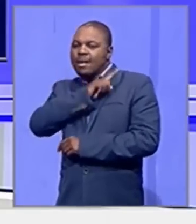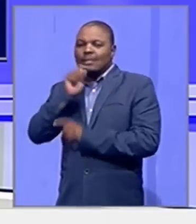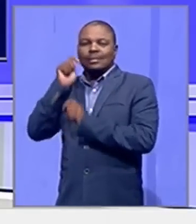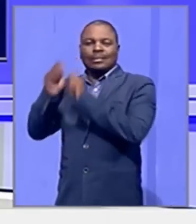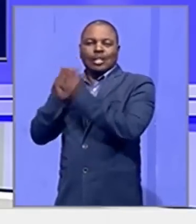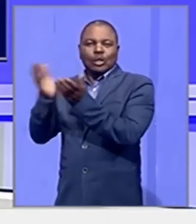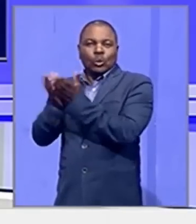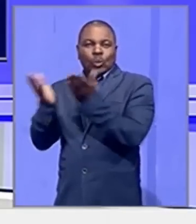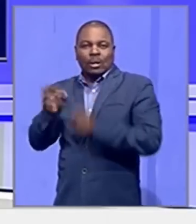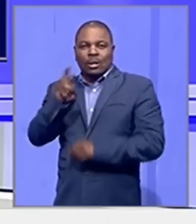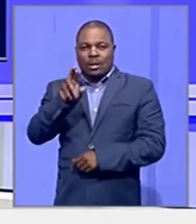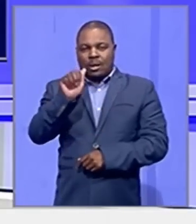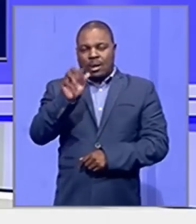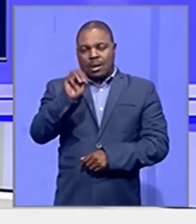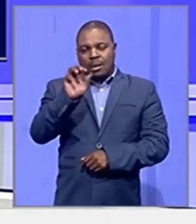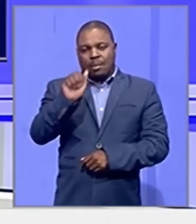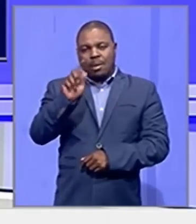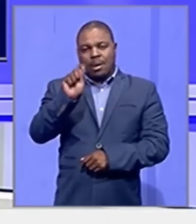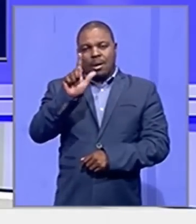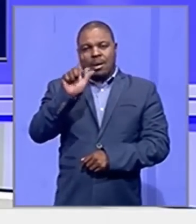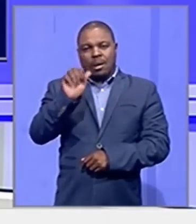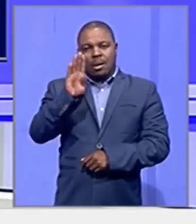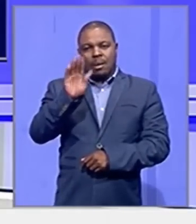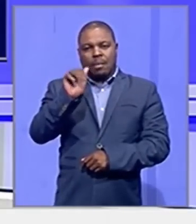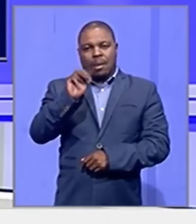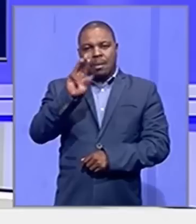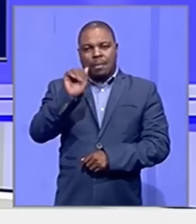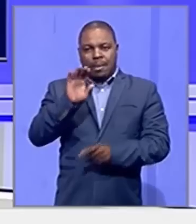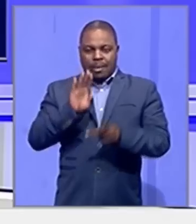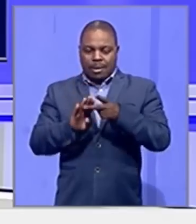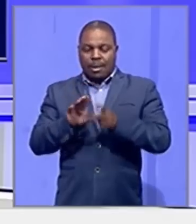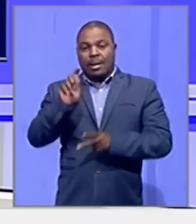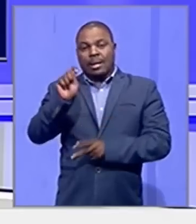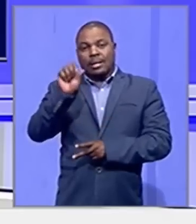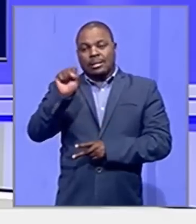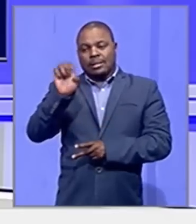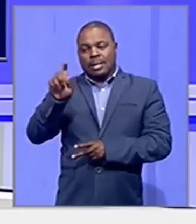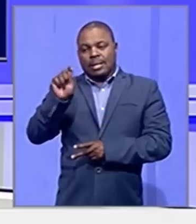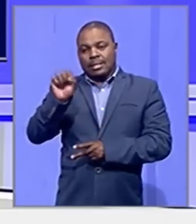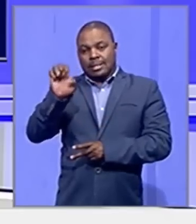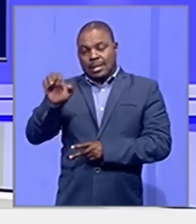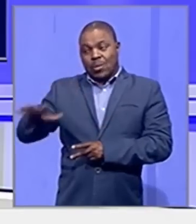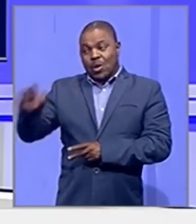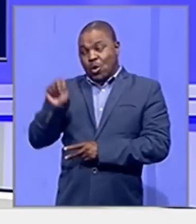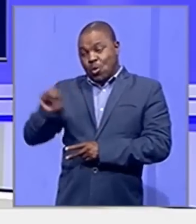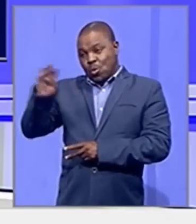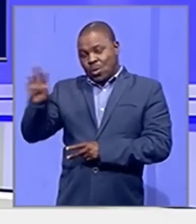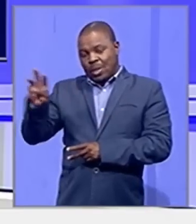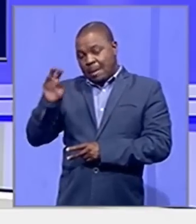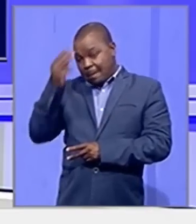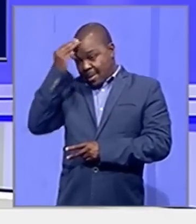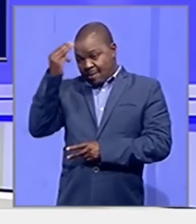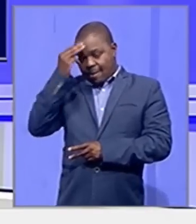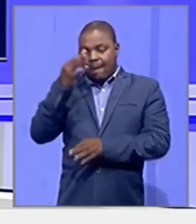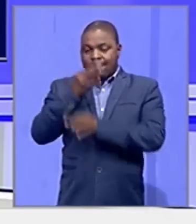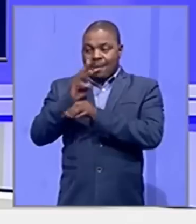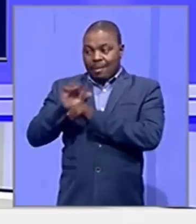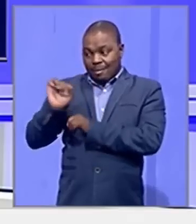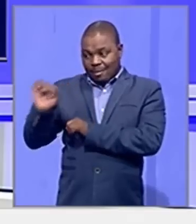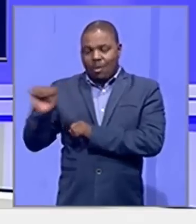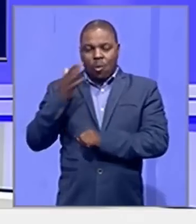ga Ramatlabama le Tsetse kgauswi le Mahikeng ka North West ba nyaka toka morago ga gore bana ba bona ba išwe komeng